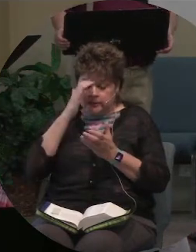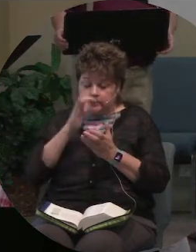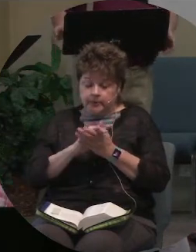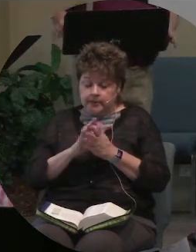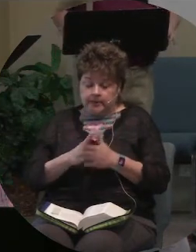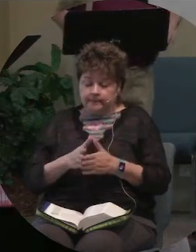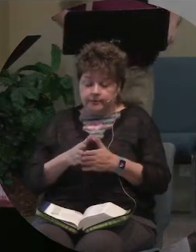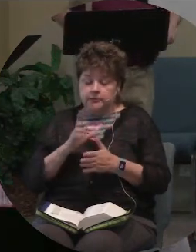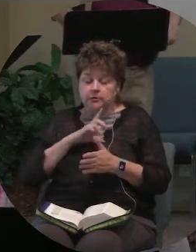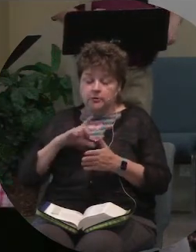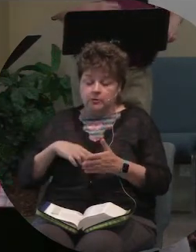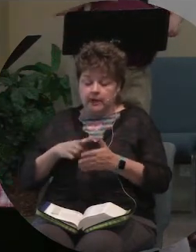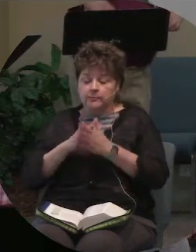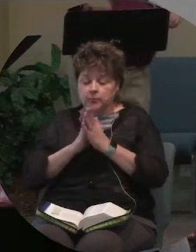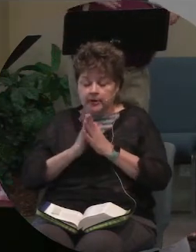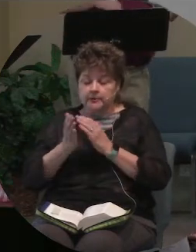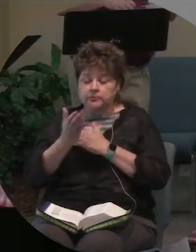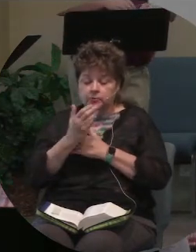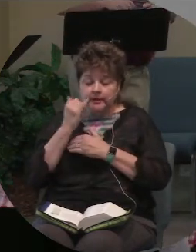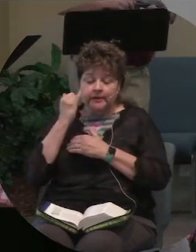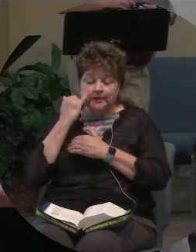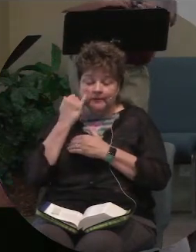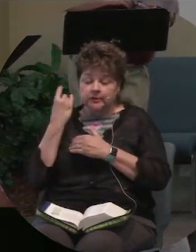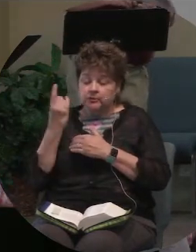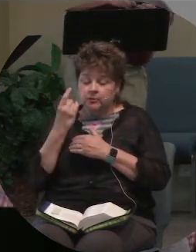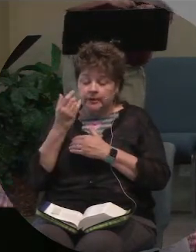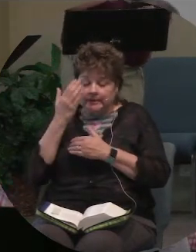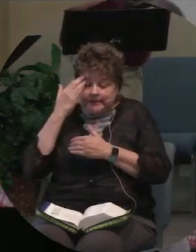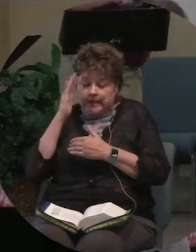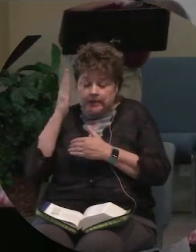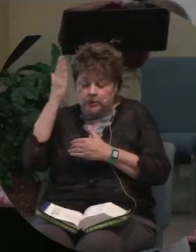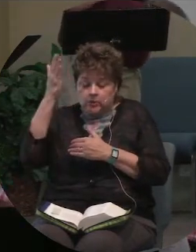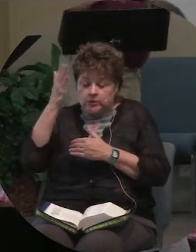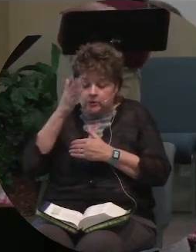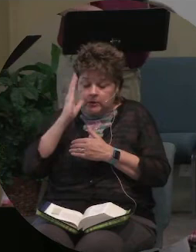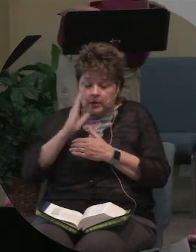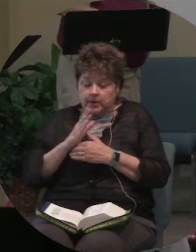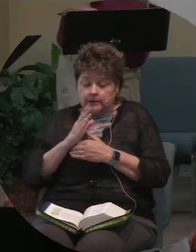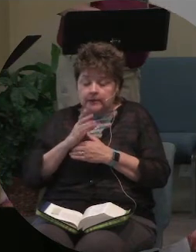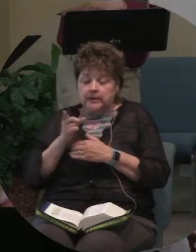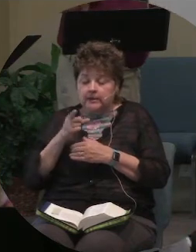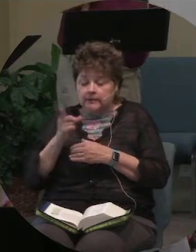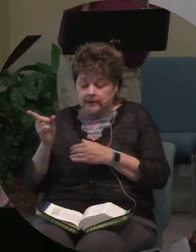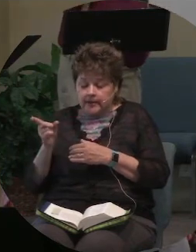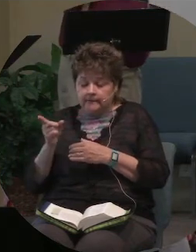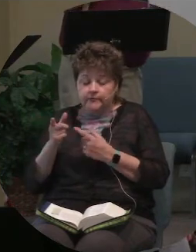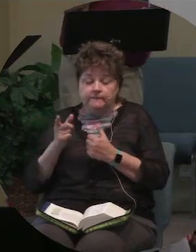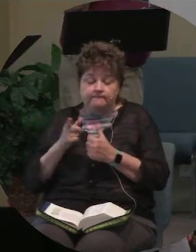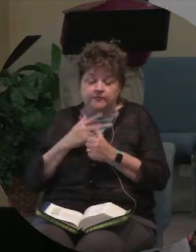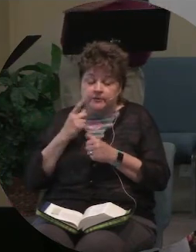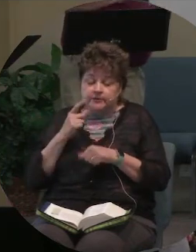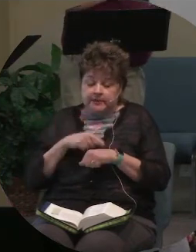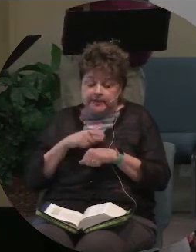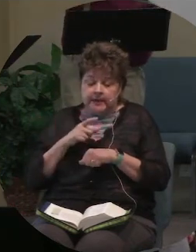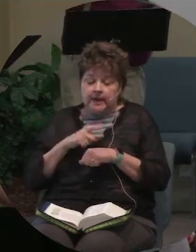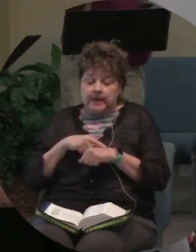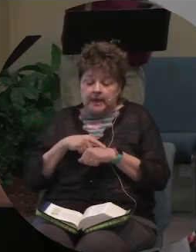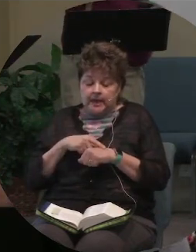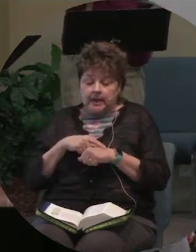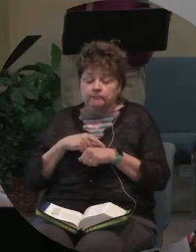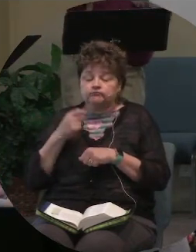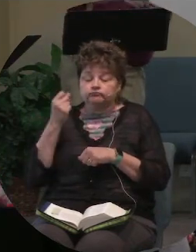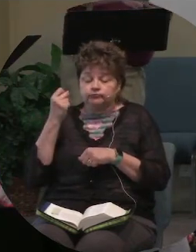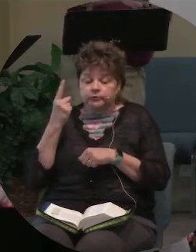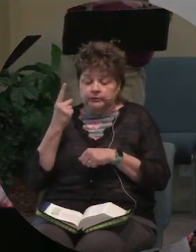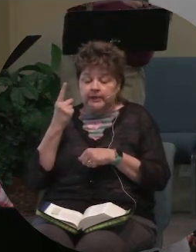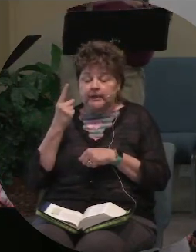And so, Lord, I pray this morning that if there's someone here that doesn't know you, God, that they would, for maybe the very first time, recognize